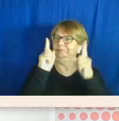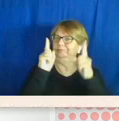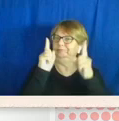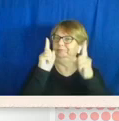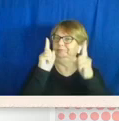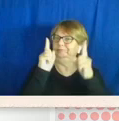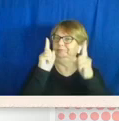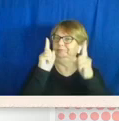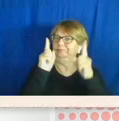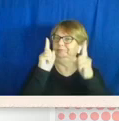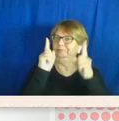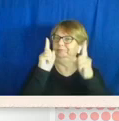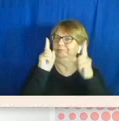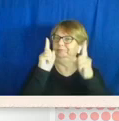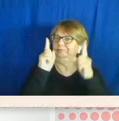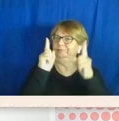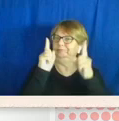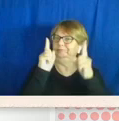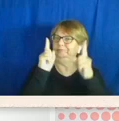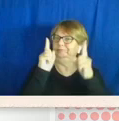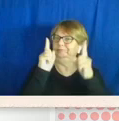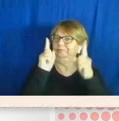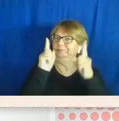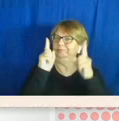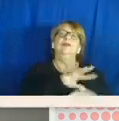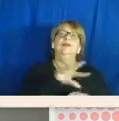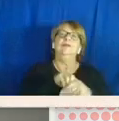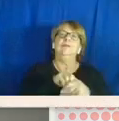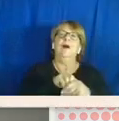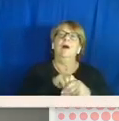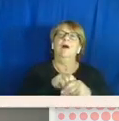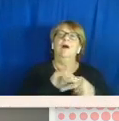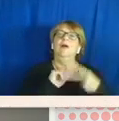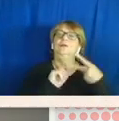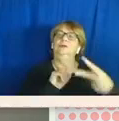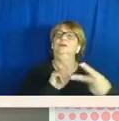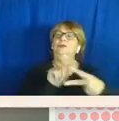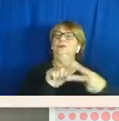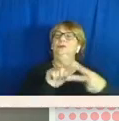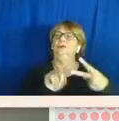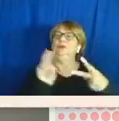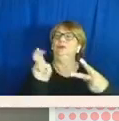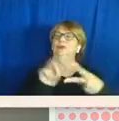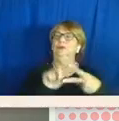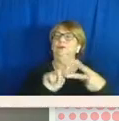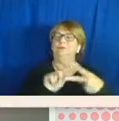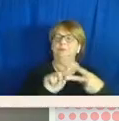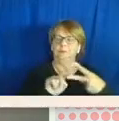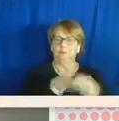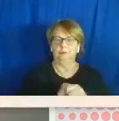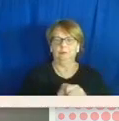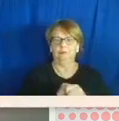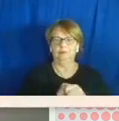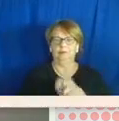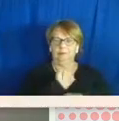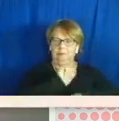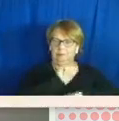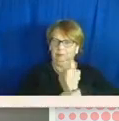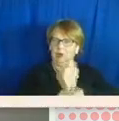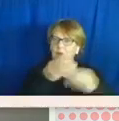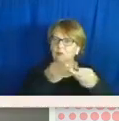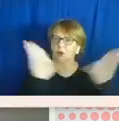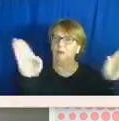The answer involves 2 overarching issues: establishing a broad-based